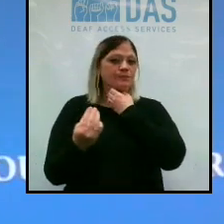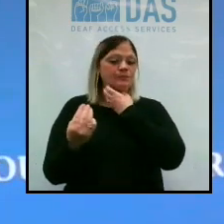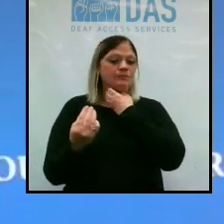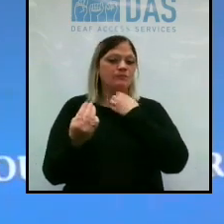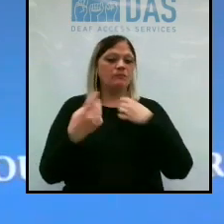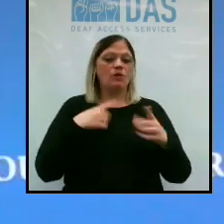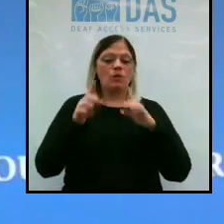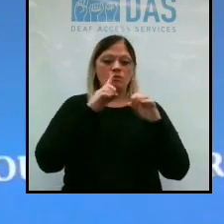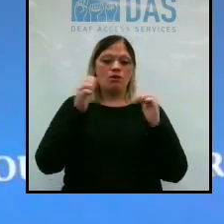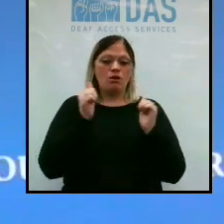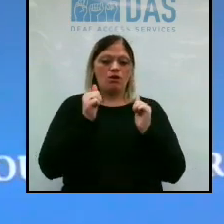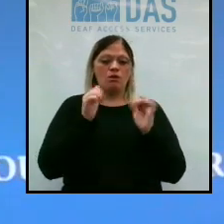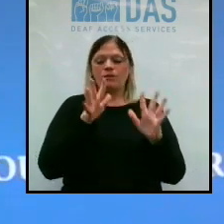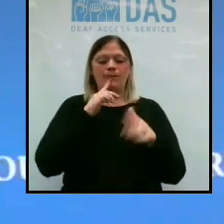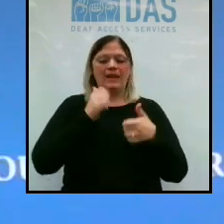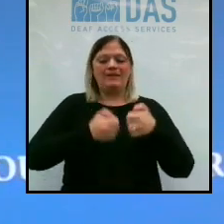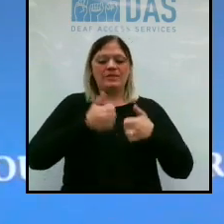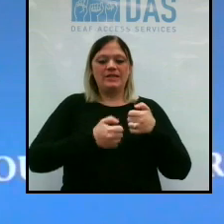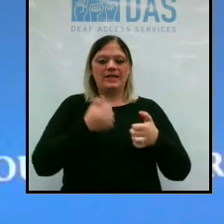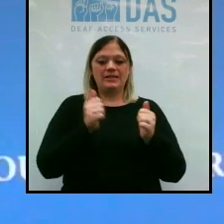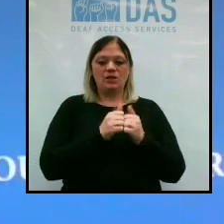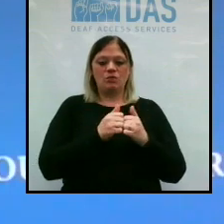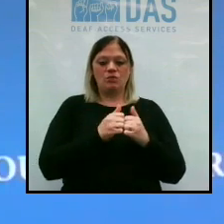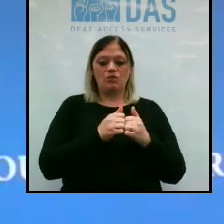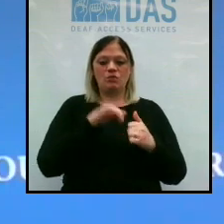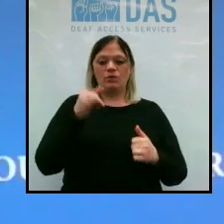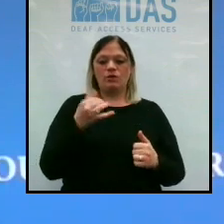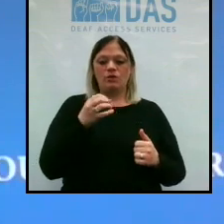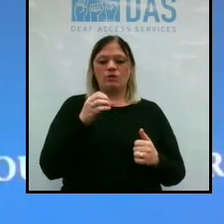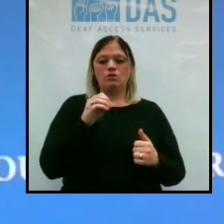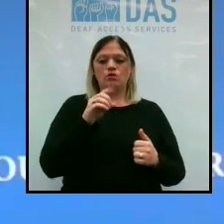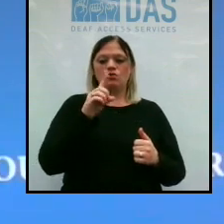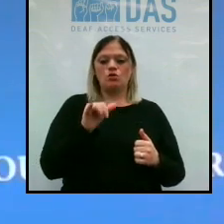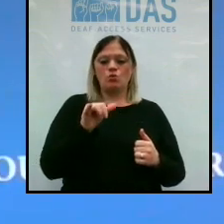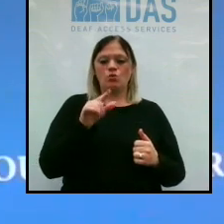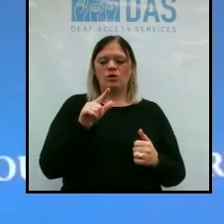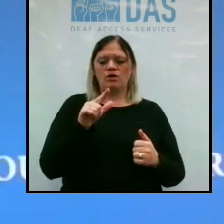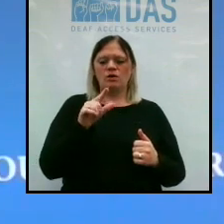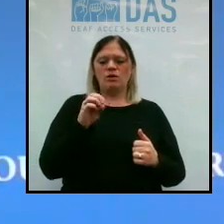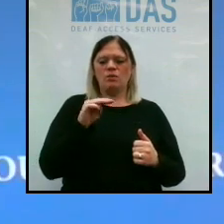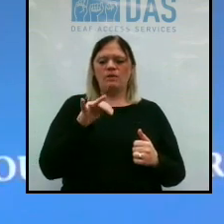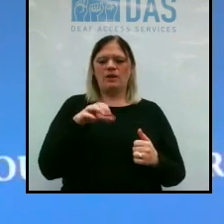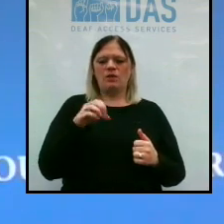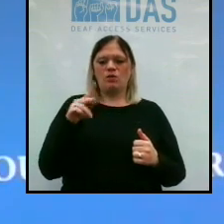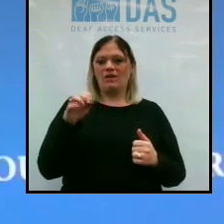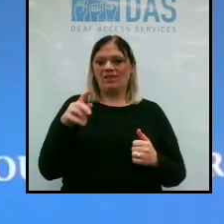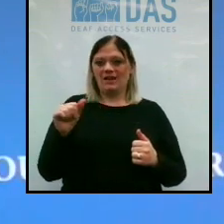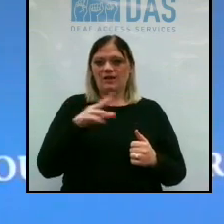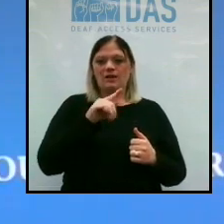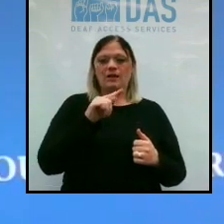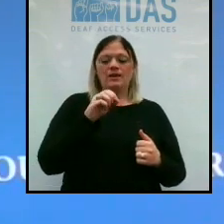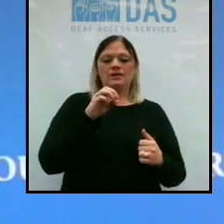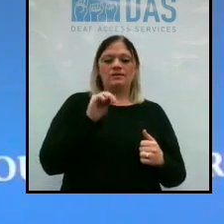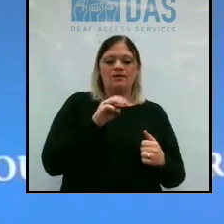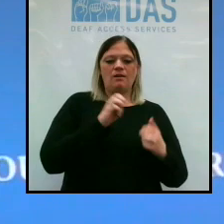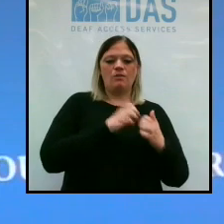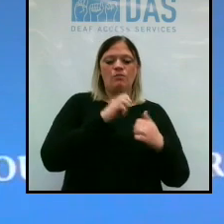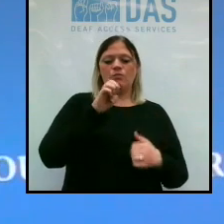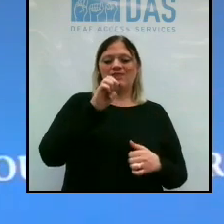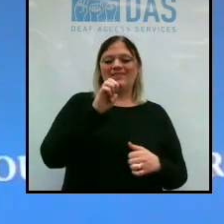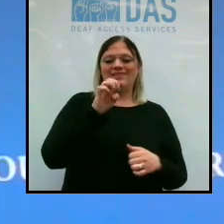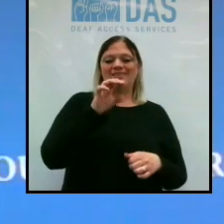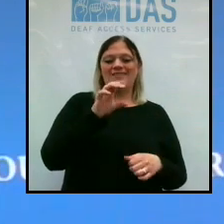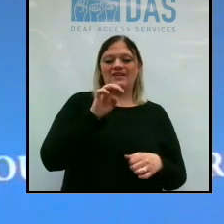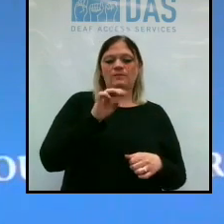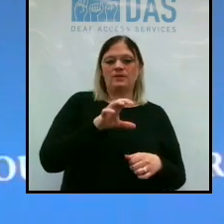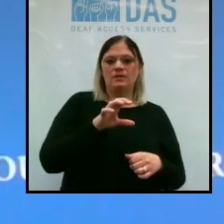I was texting back and forth with Jody LeMayo of Kaleida, as well as Tom Quattrochi with ECMC.